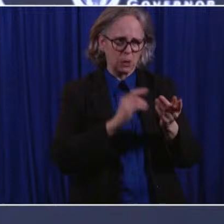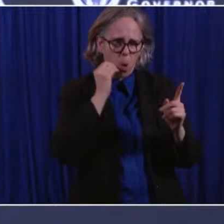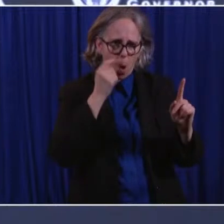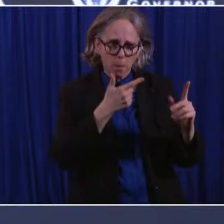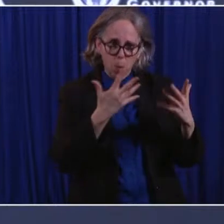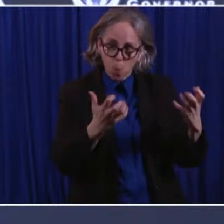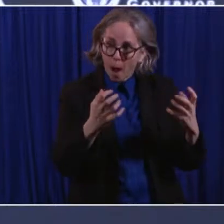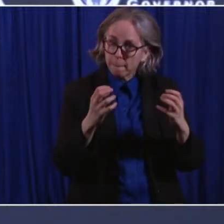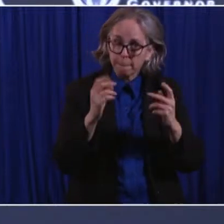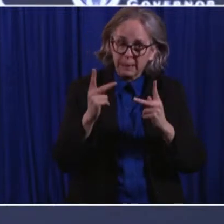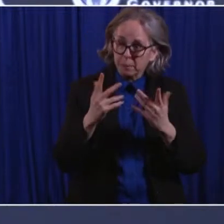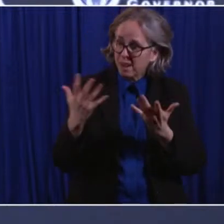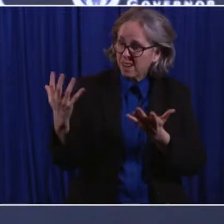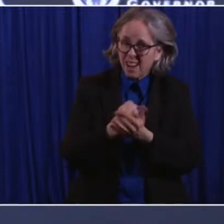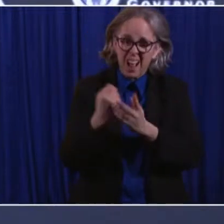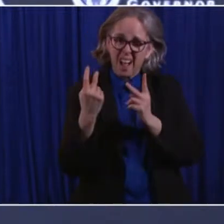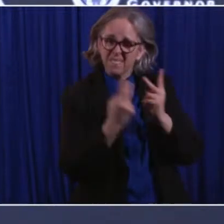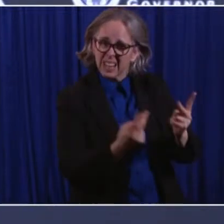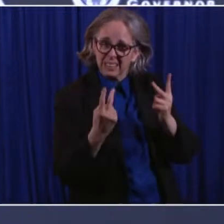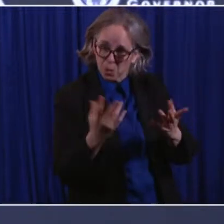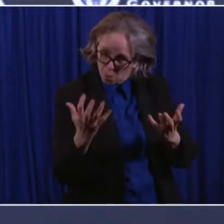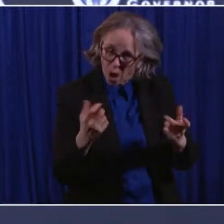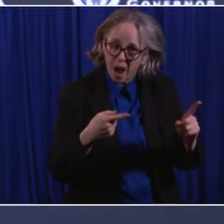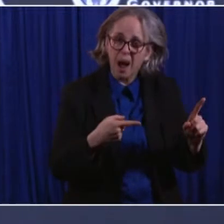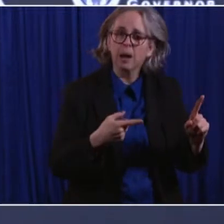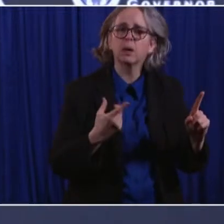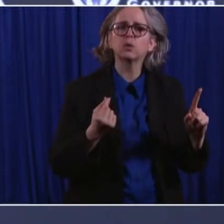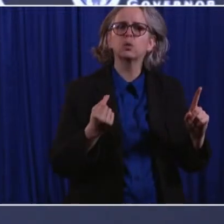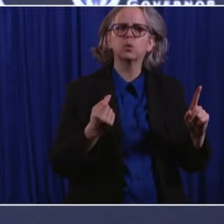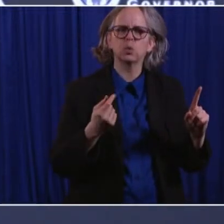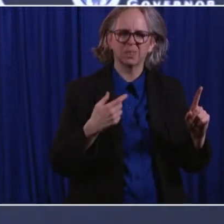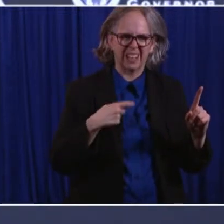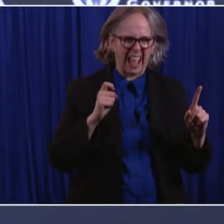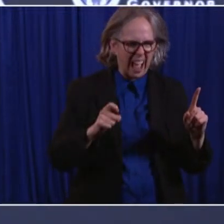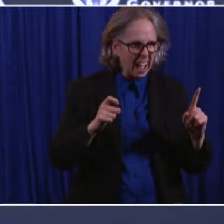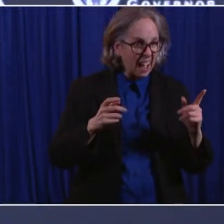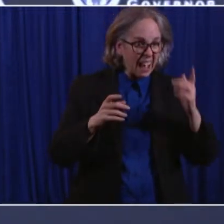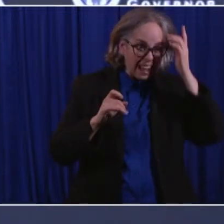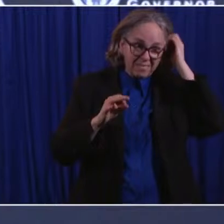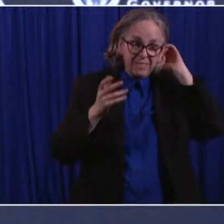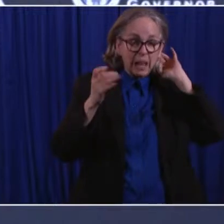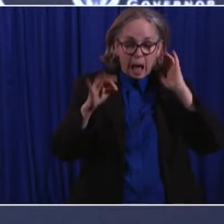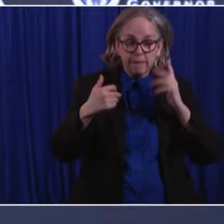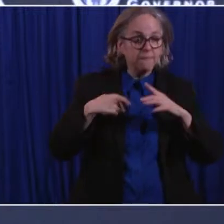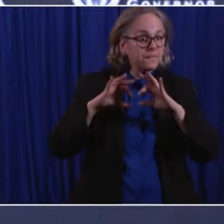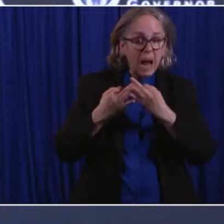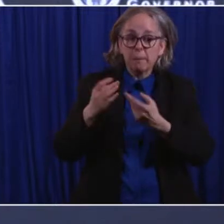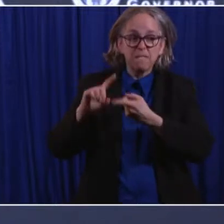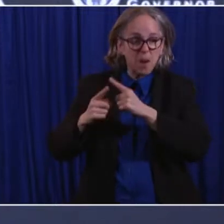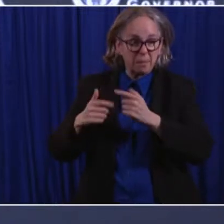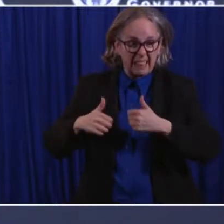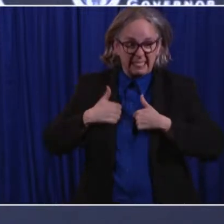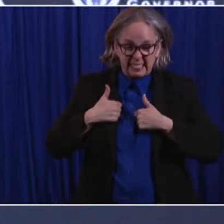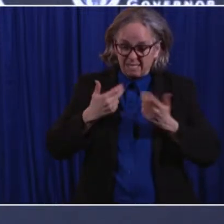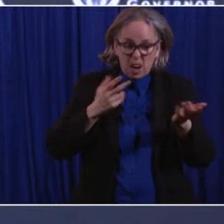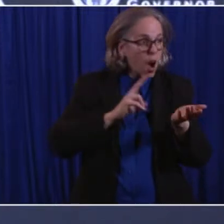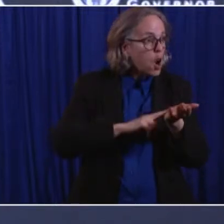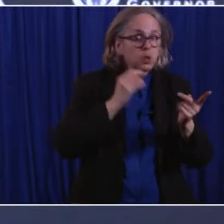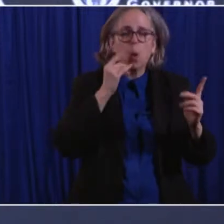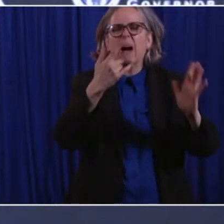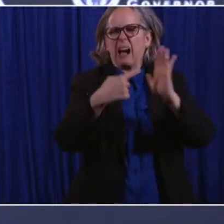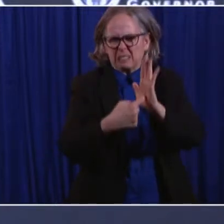just say to people, if you have someone in a nursing home, ask that nursing home, are you continuing